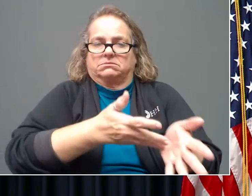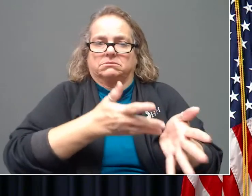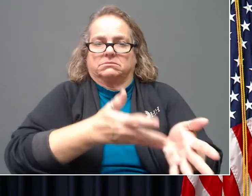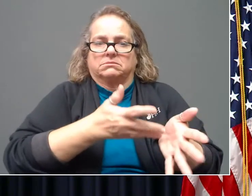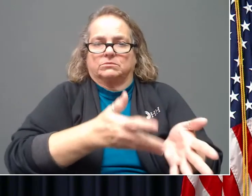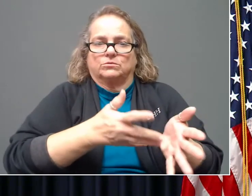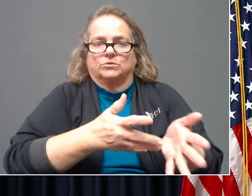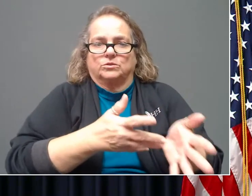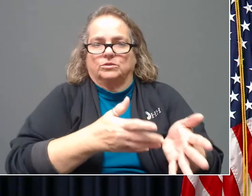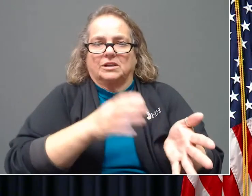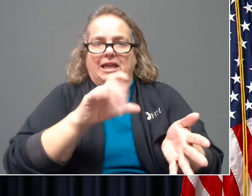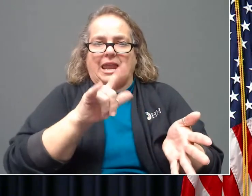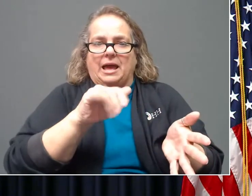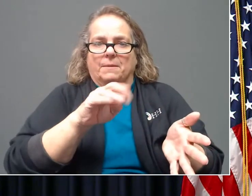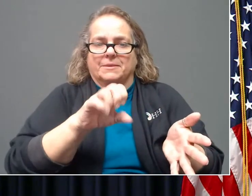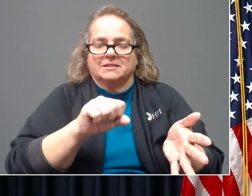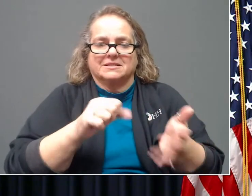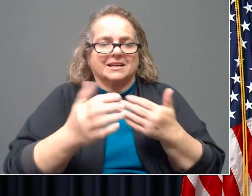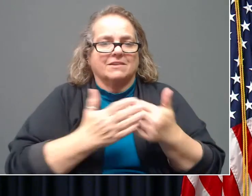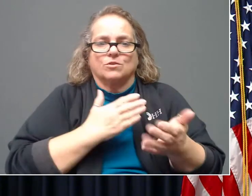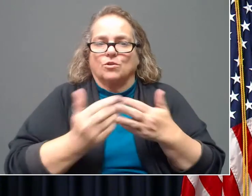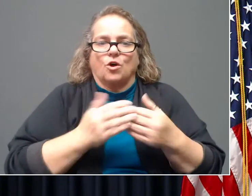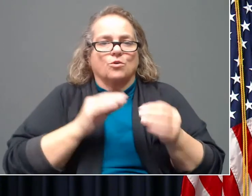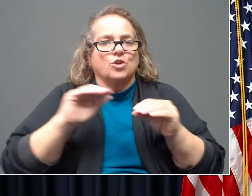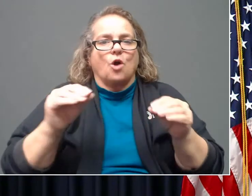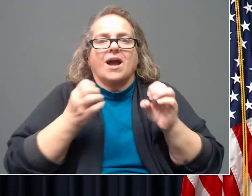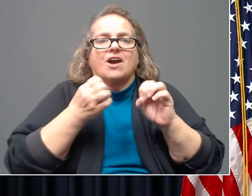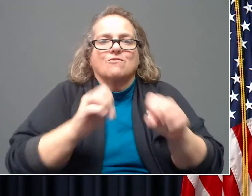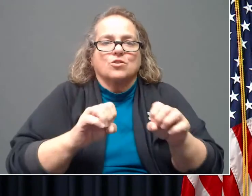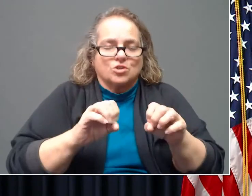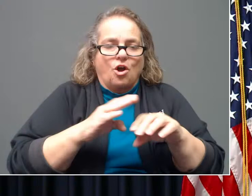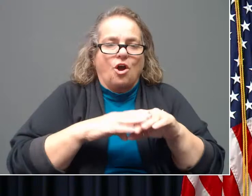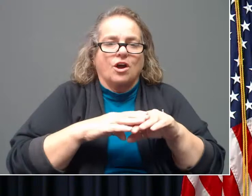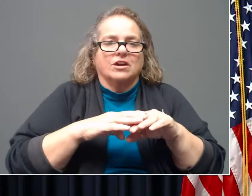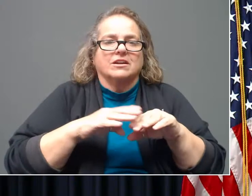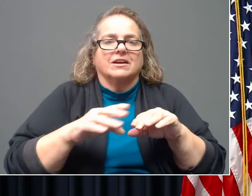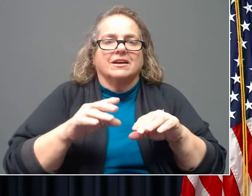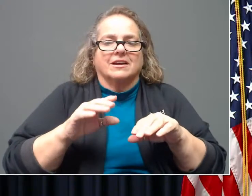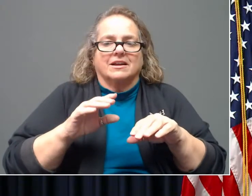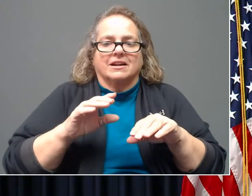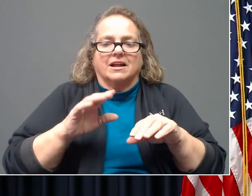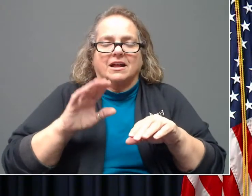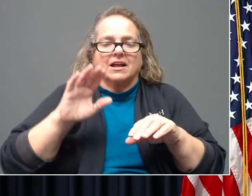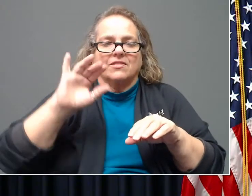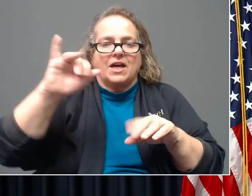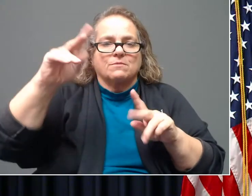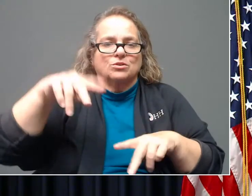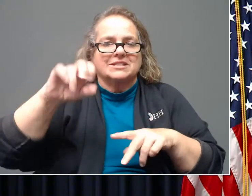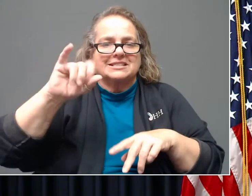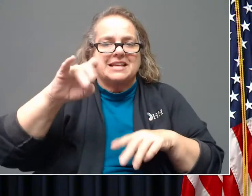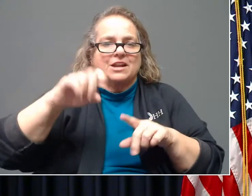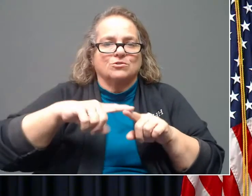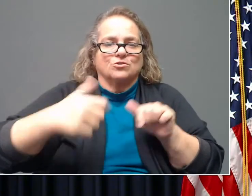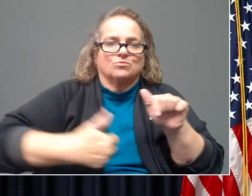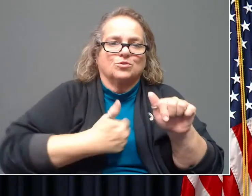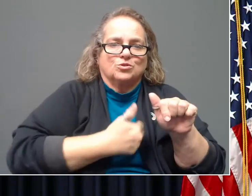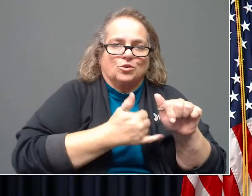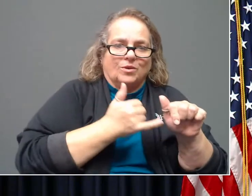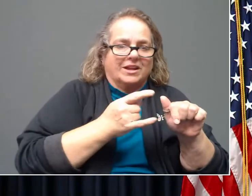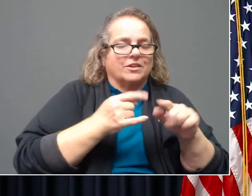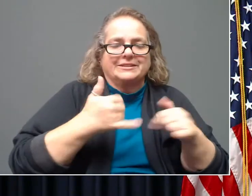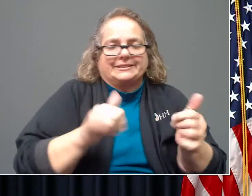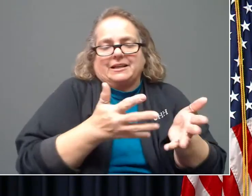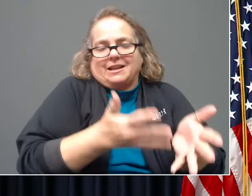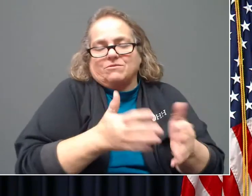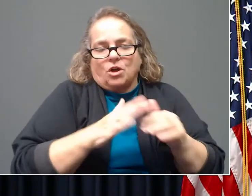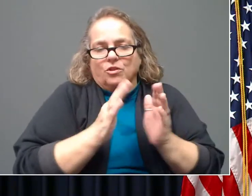Even though there's been no effort on the identity side in any of those that are still sitting there.